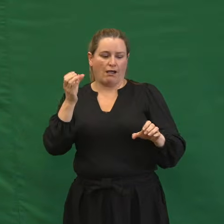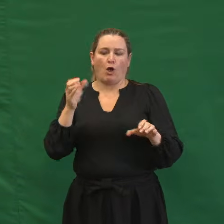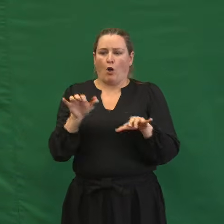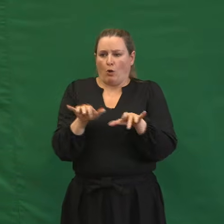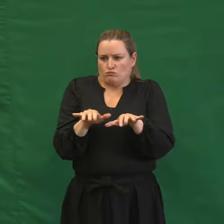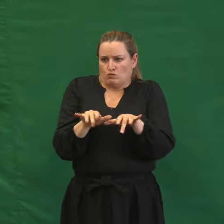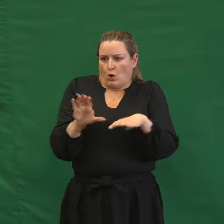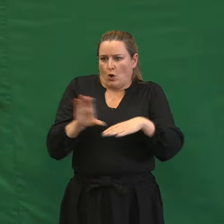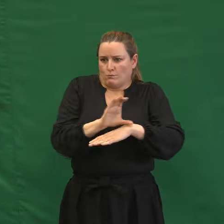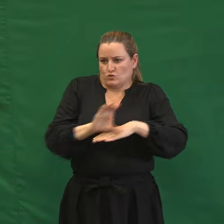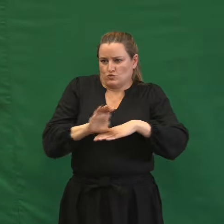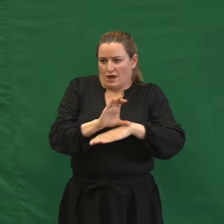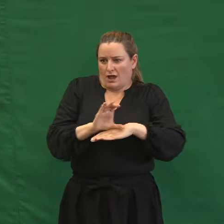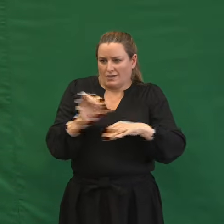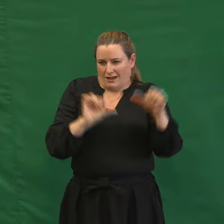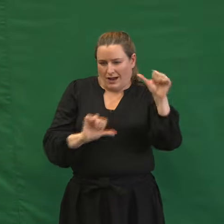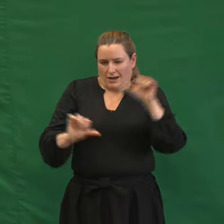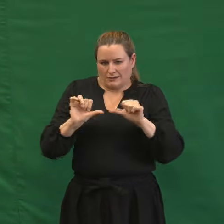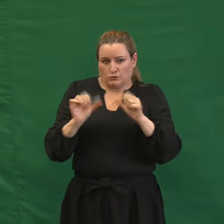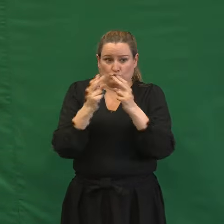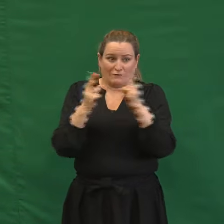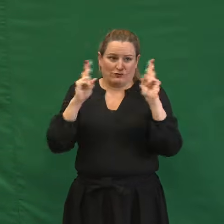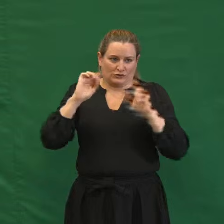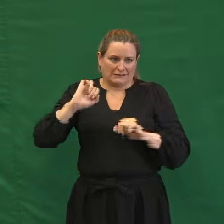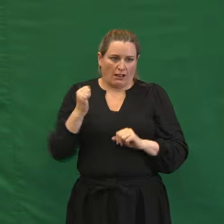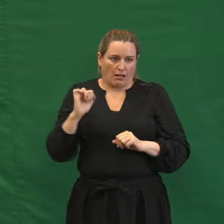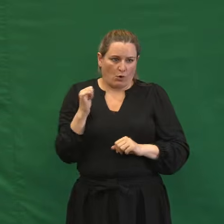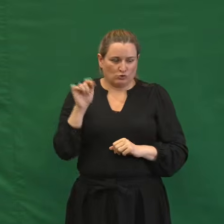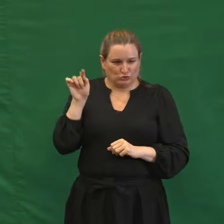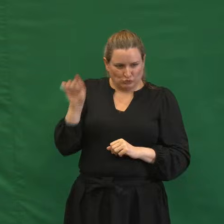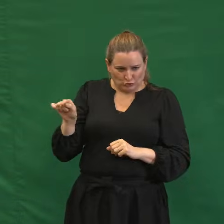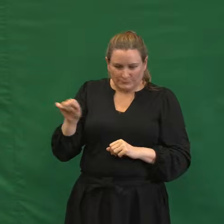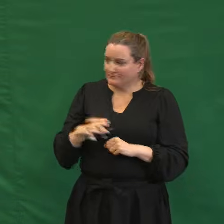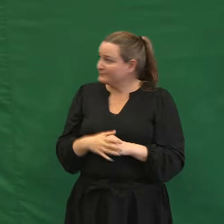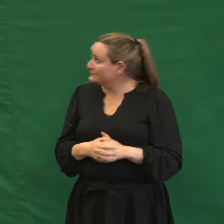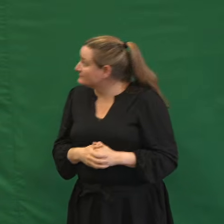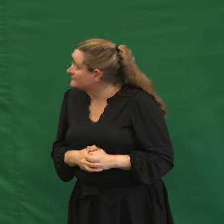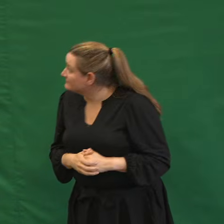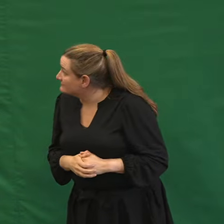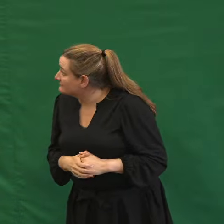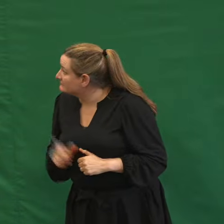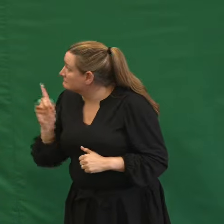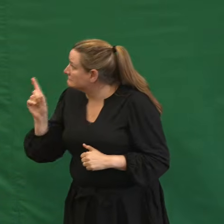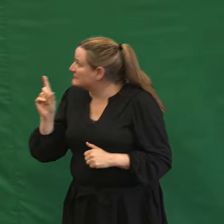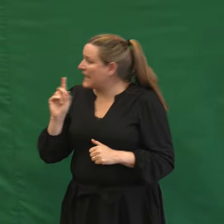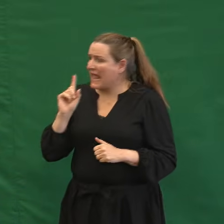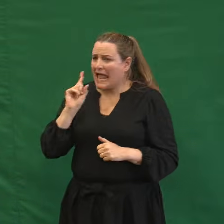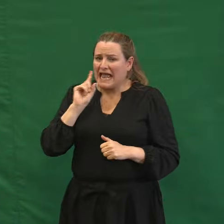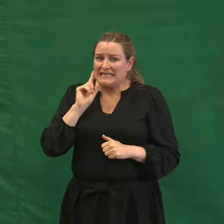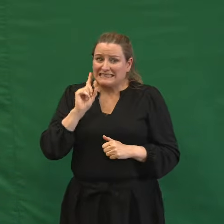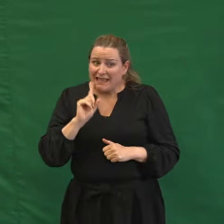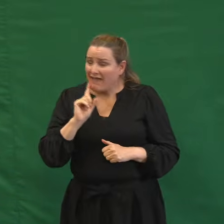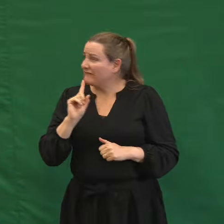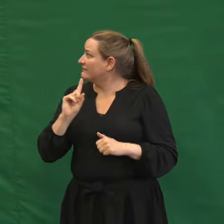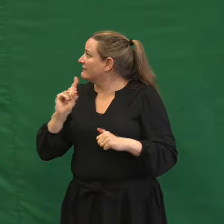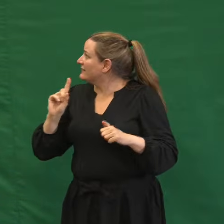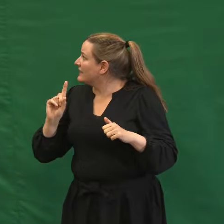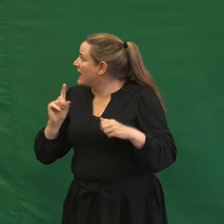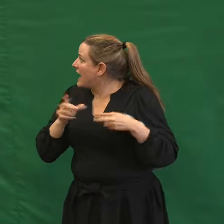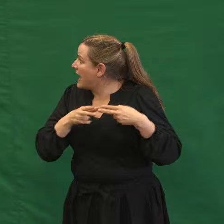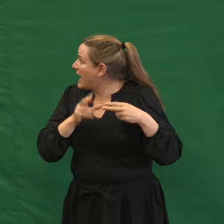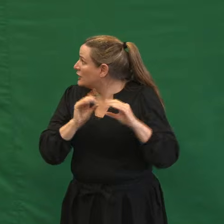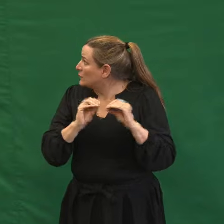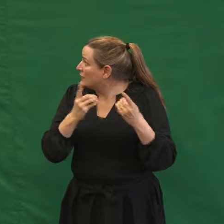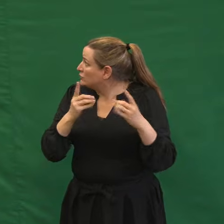I'm working on. It's called the Deaf Education Annotation Framework, or just DEF for short.